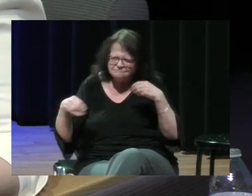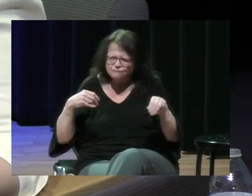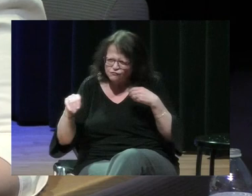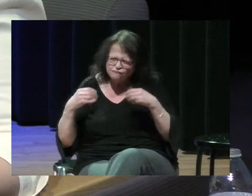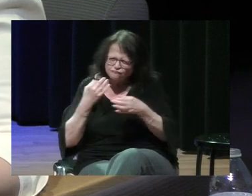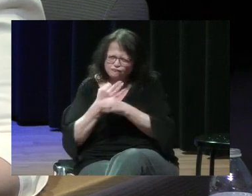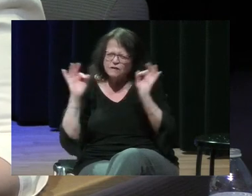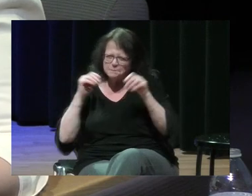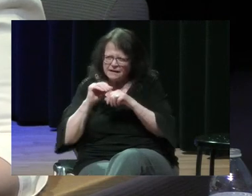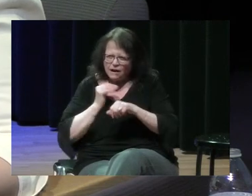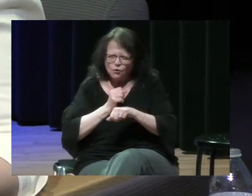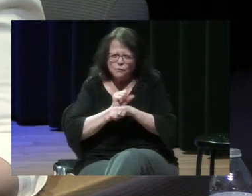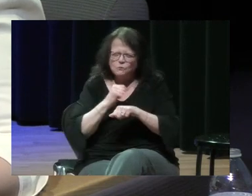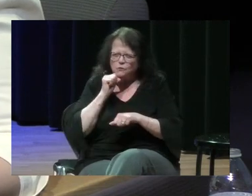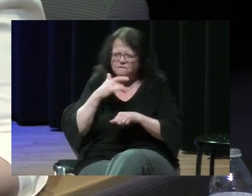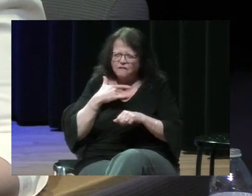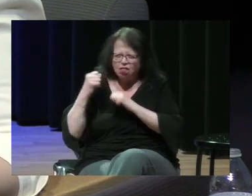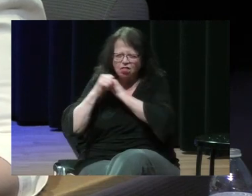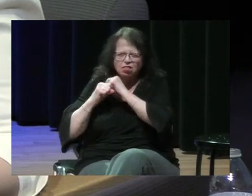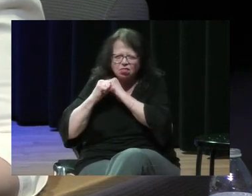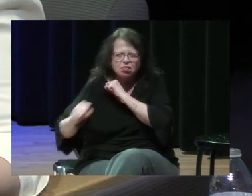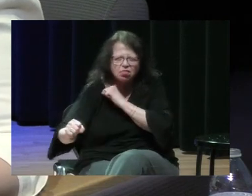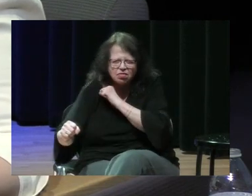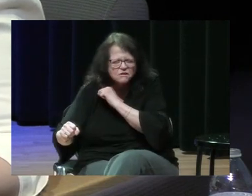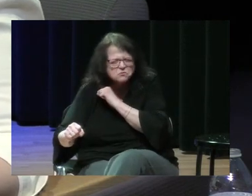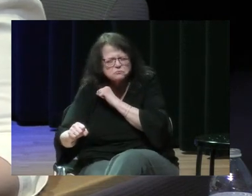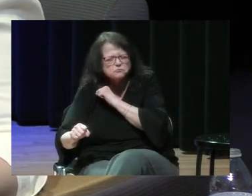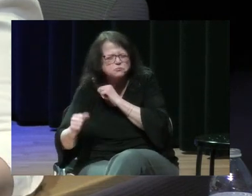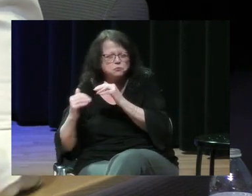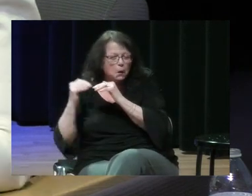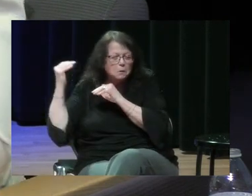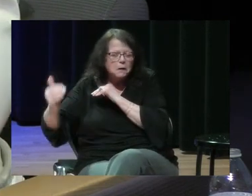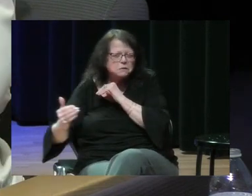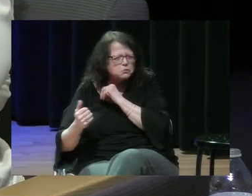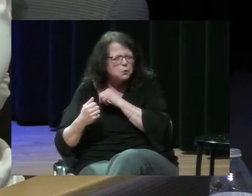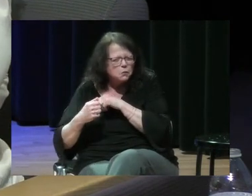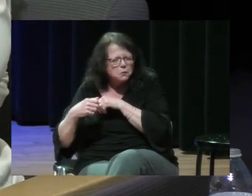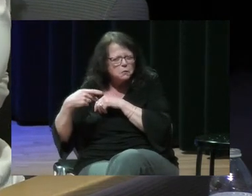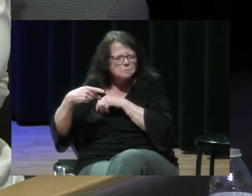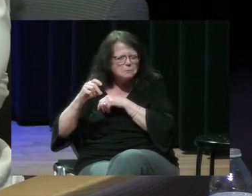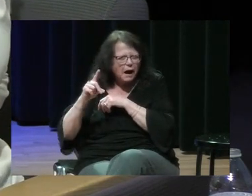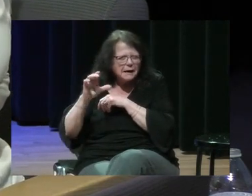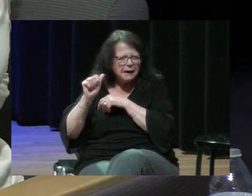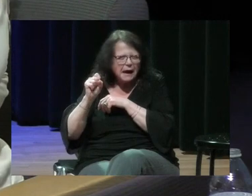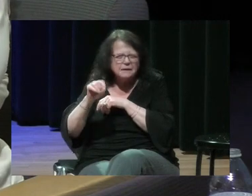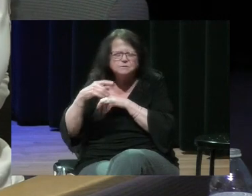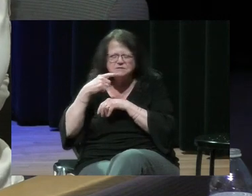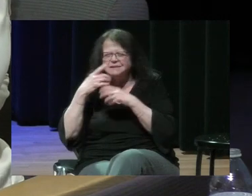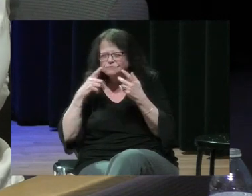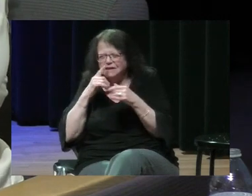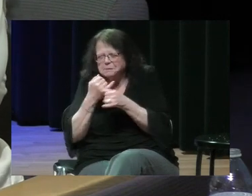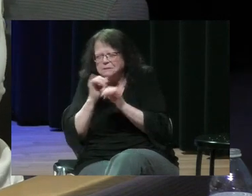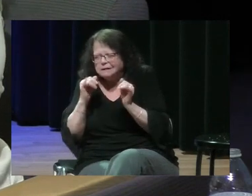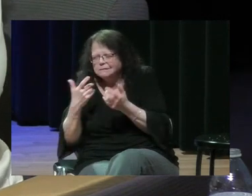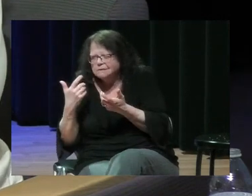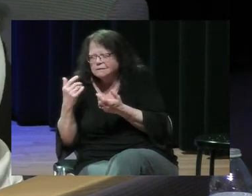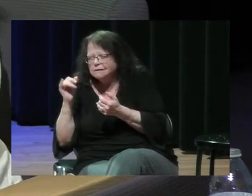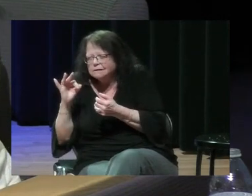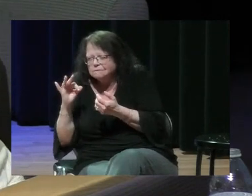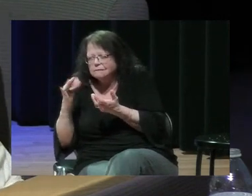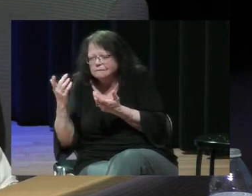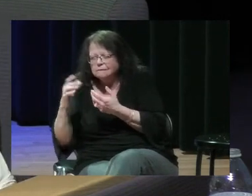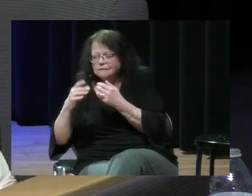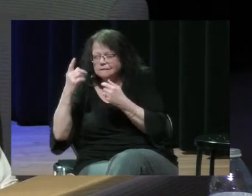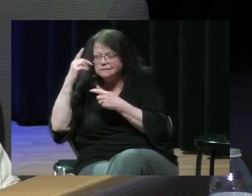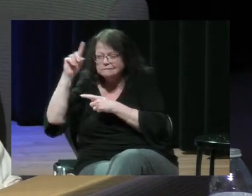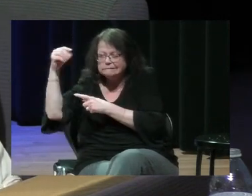industry. Podcasting is the most important thing that we do. We say it's the sun in our solar system, right? Our show is the sun in our